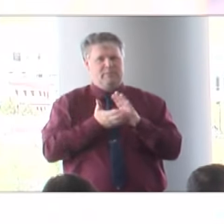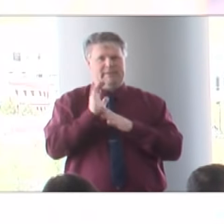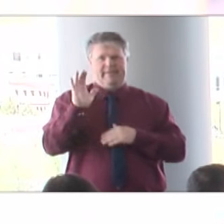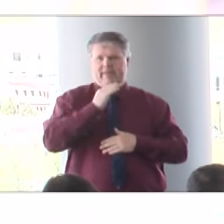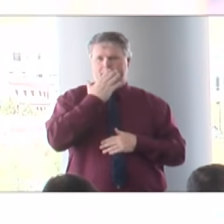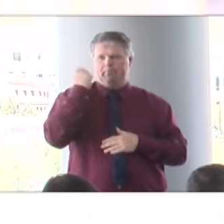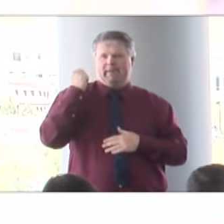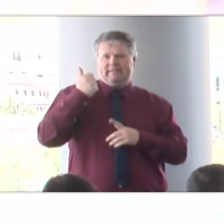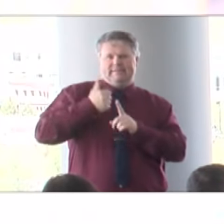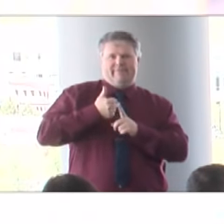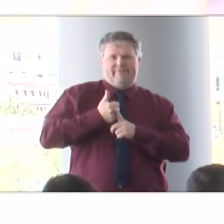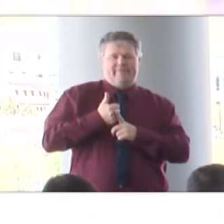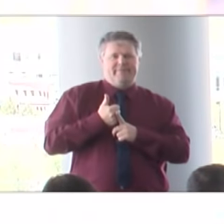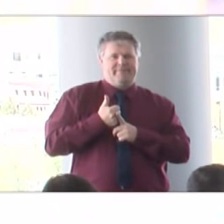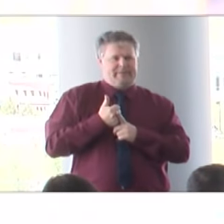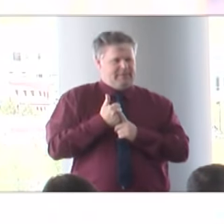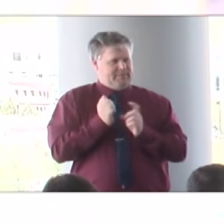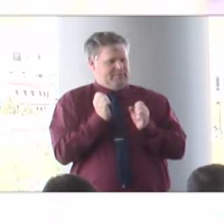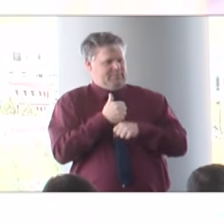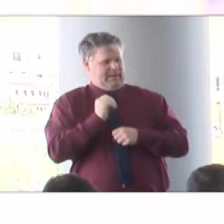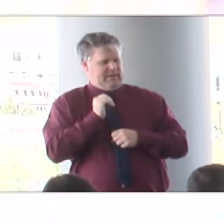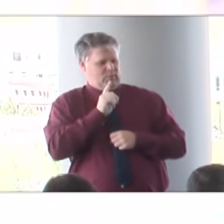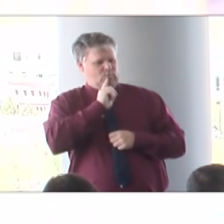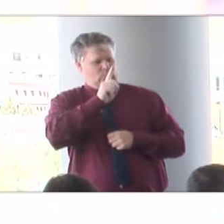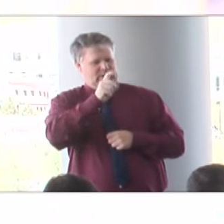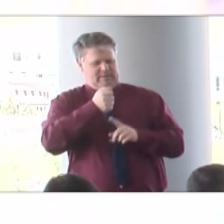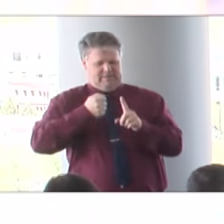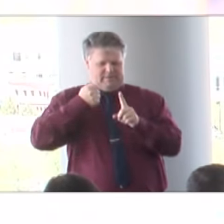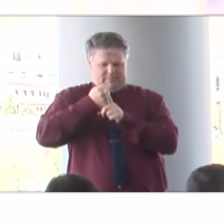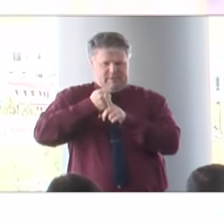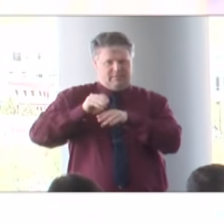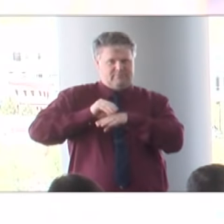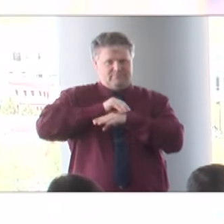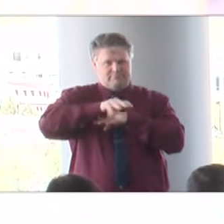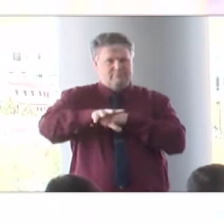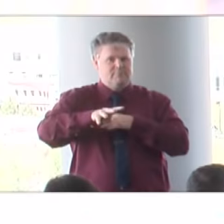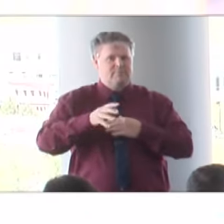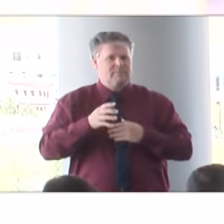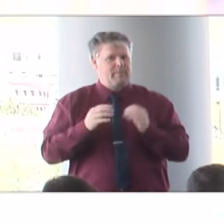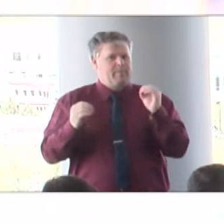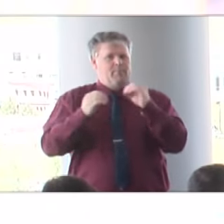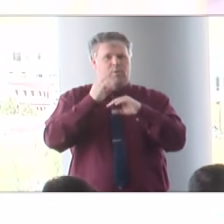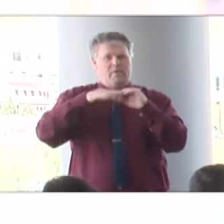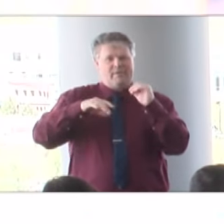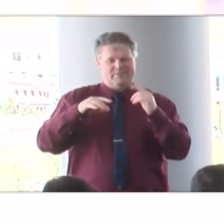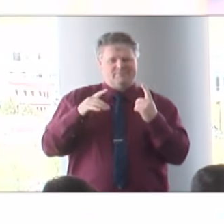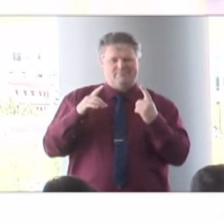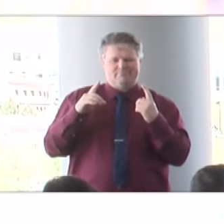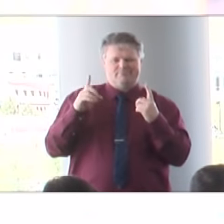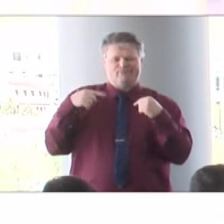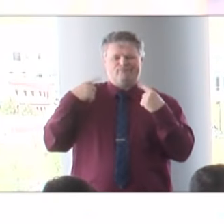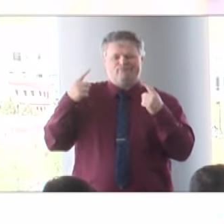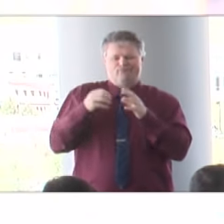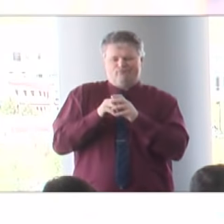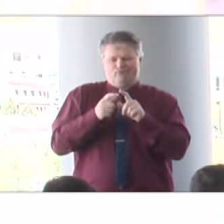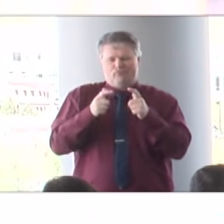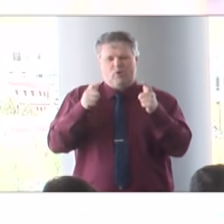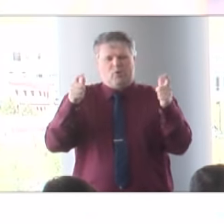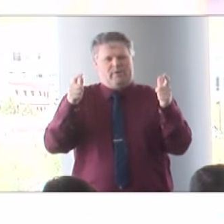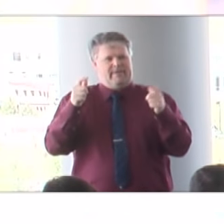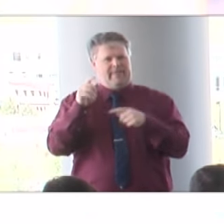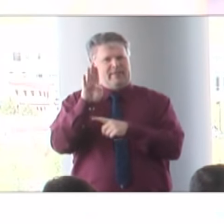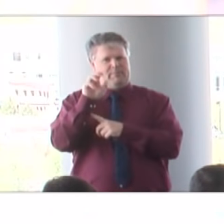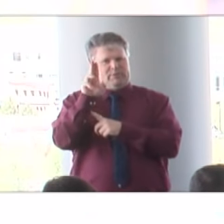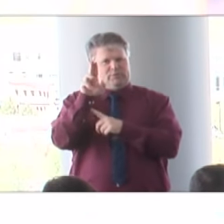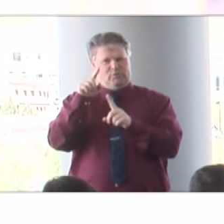its best self, to make a real impact. More than just growing in the last decades, Boise State